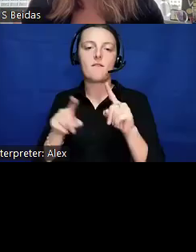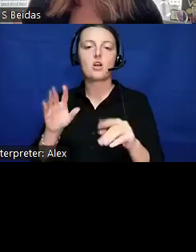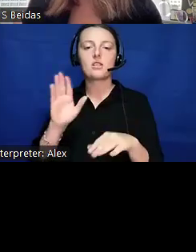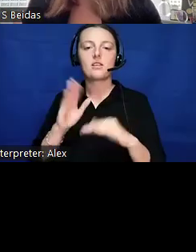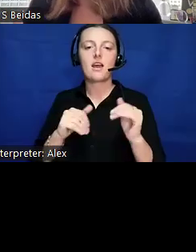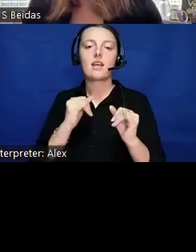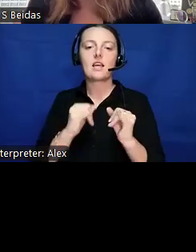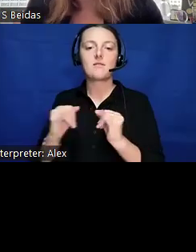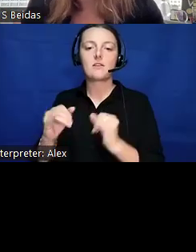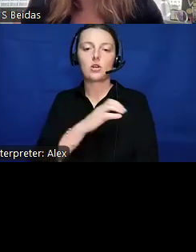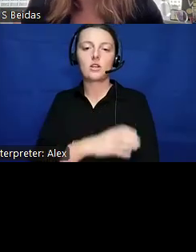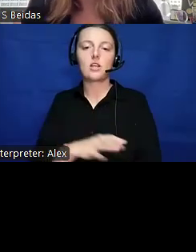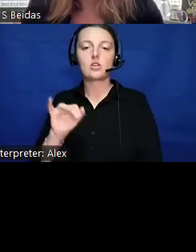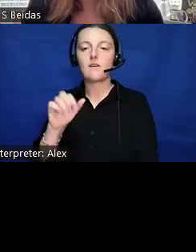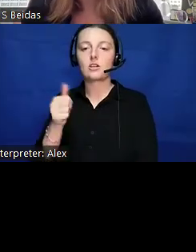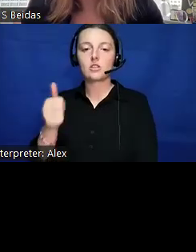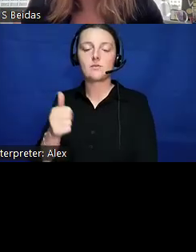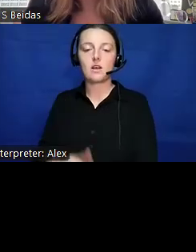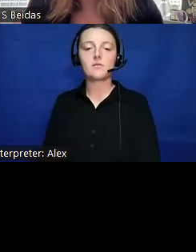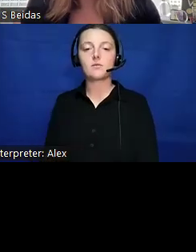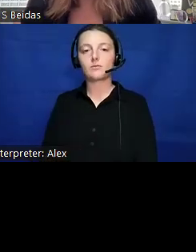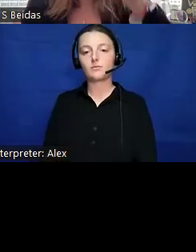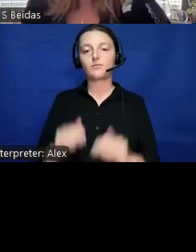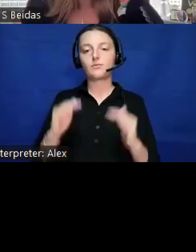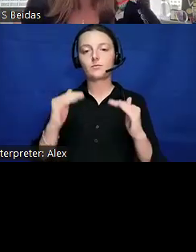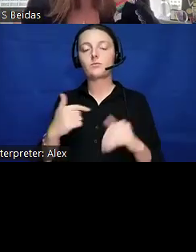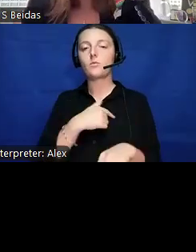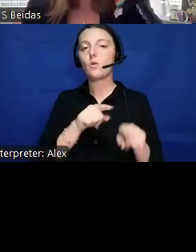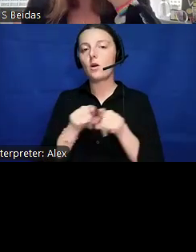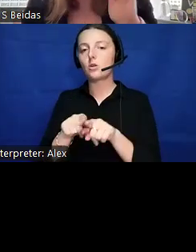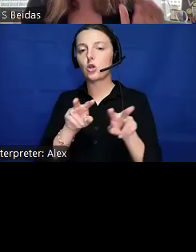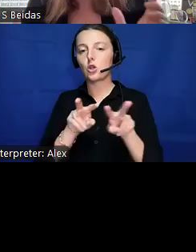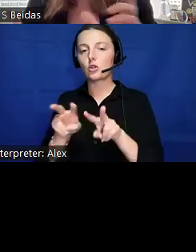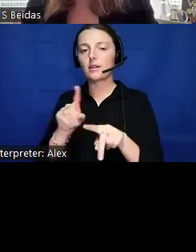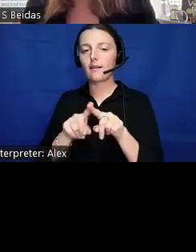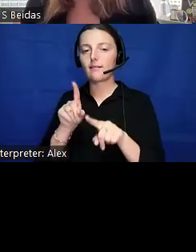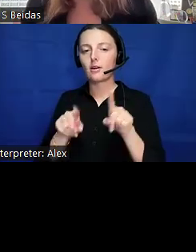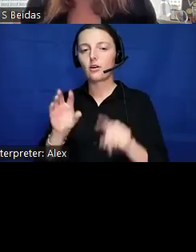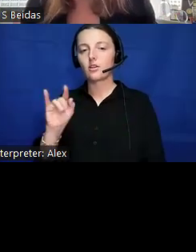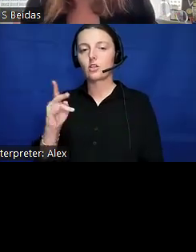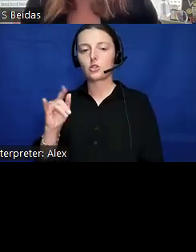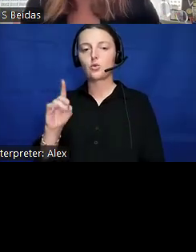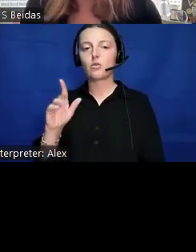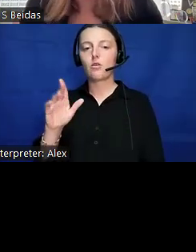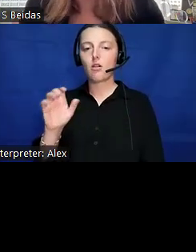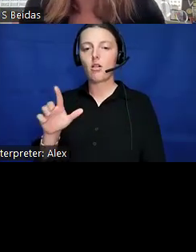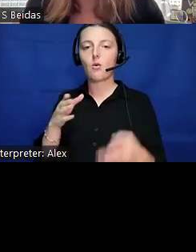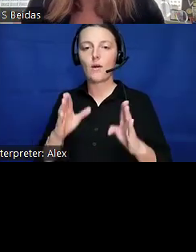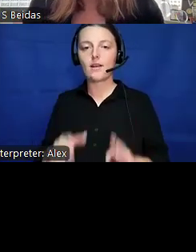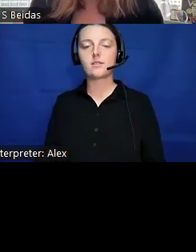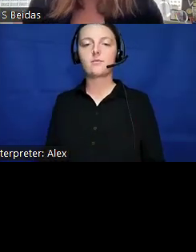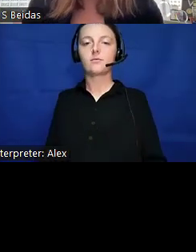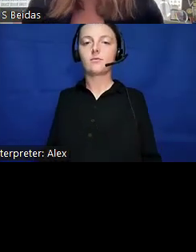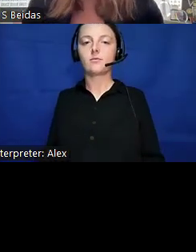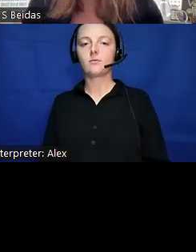We also looked at this in different ways, different longitudinal ways. And so what you can see here are 3 waves of data collection over